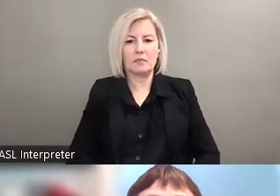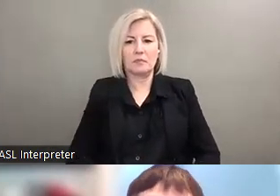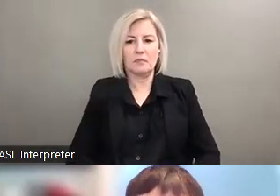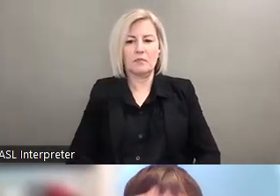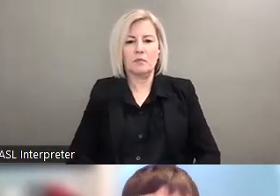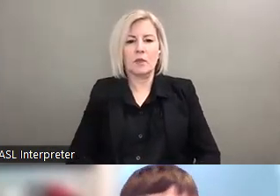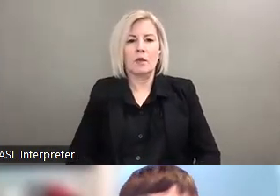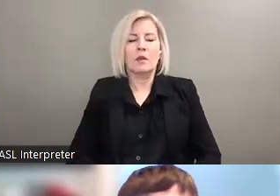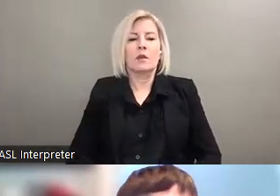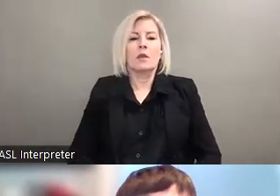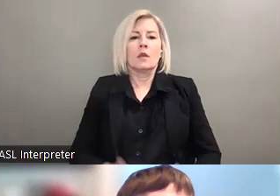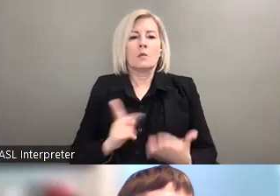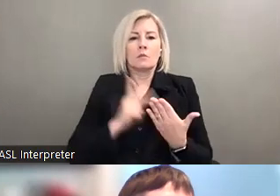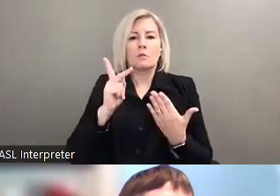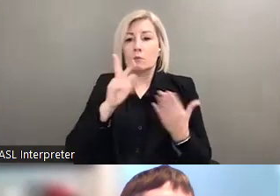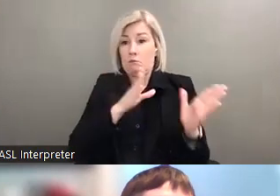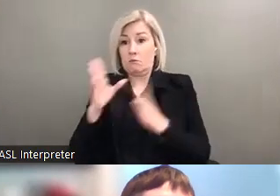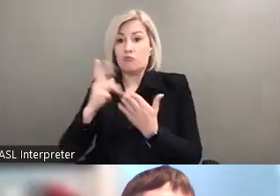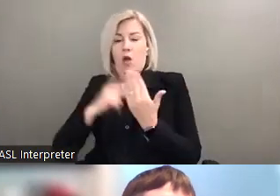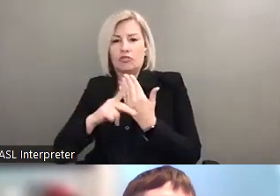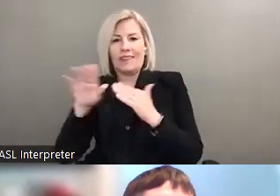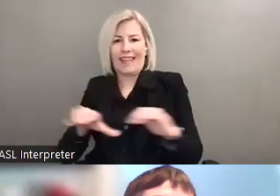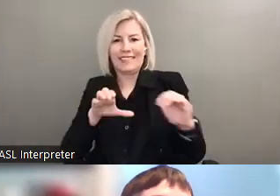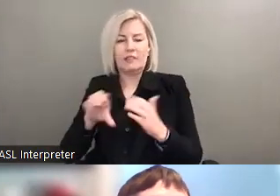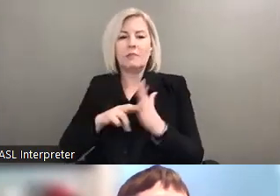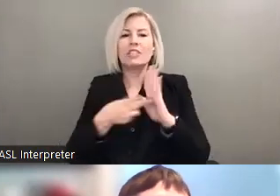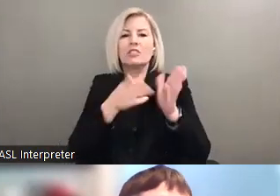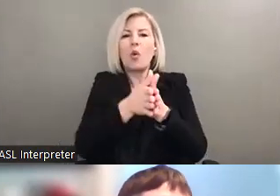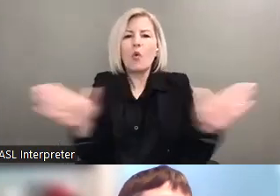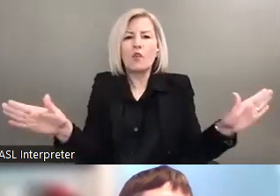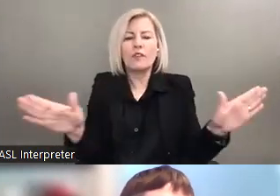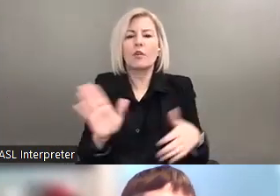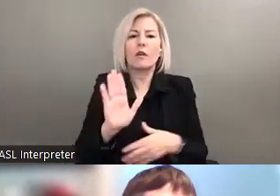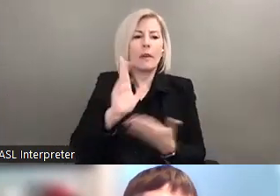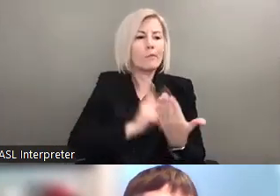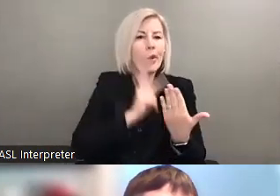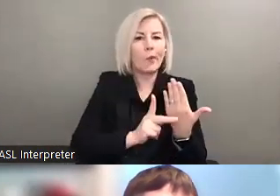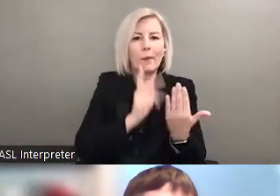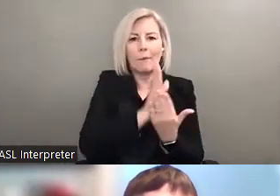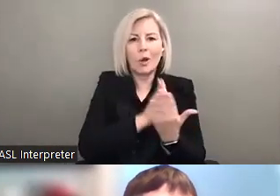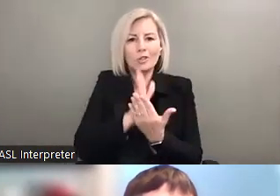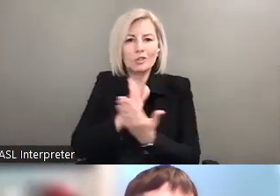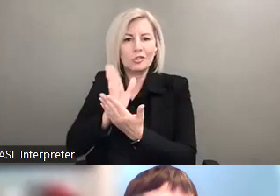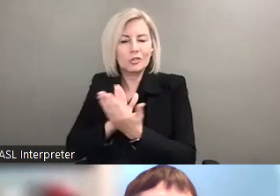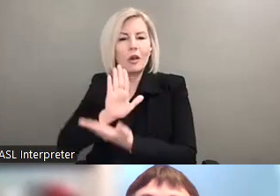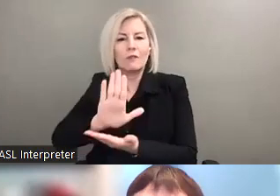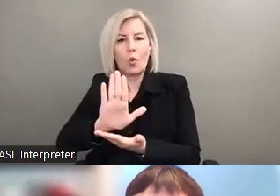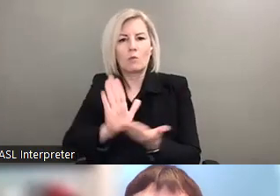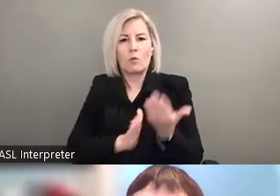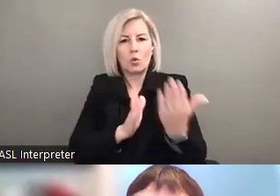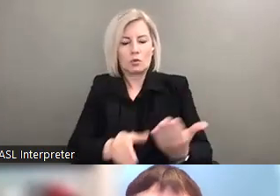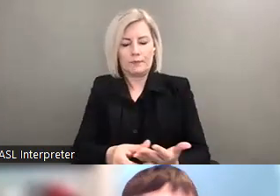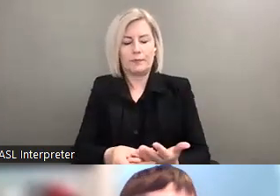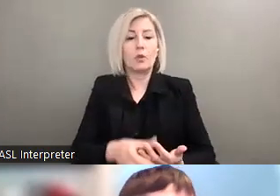The Project Activities tab is where you give us an overview of all the programmatic components of your proposal. Per